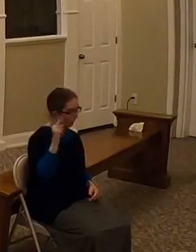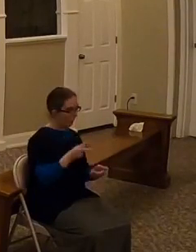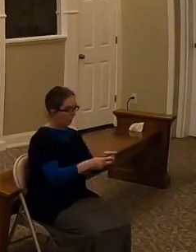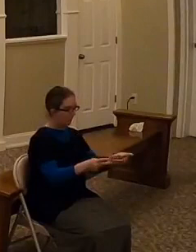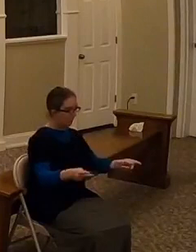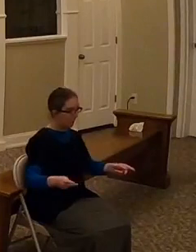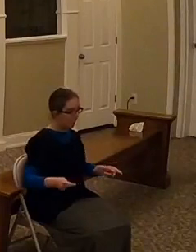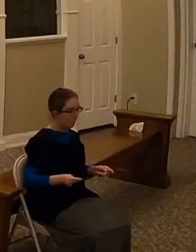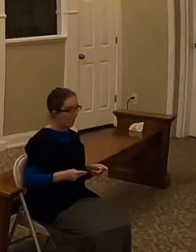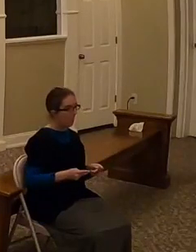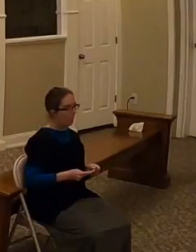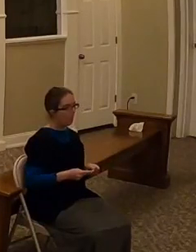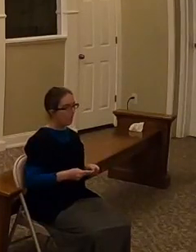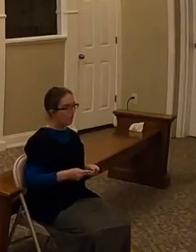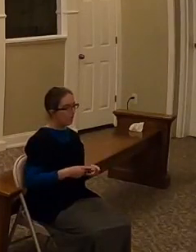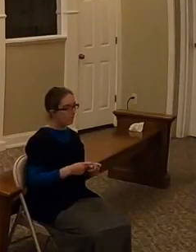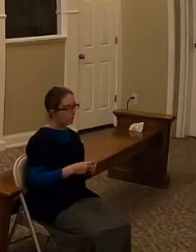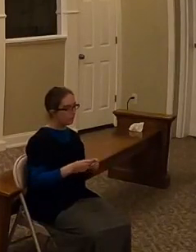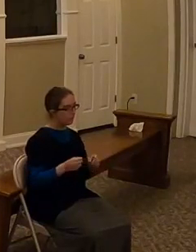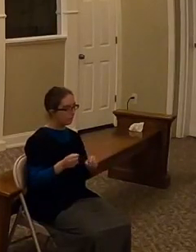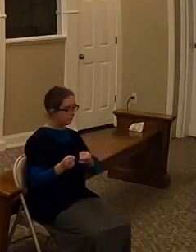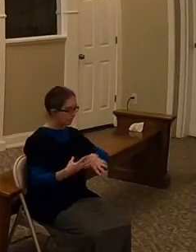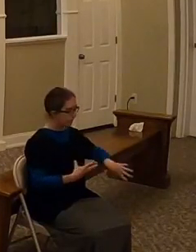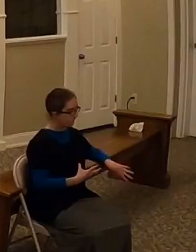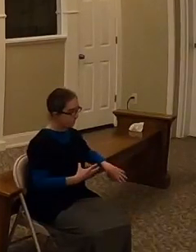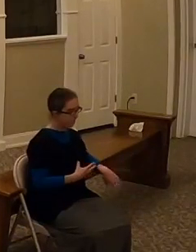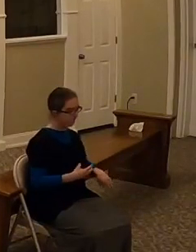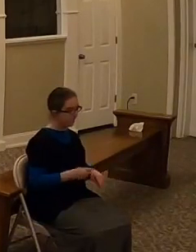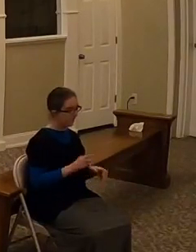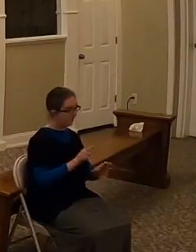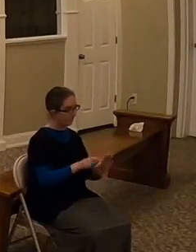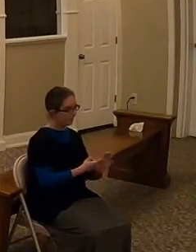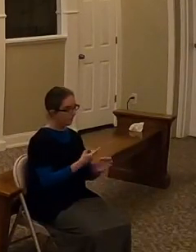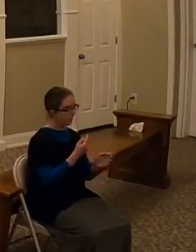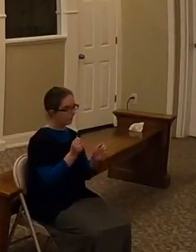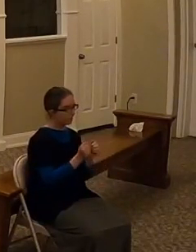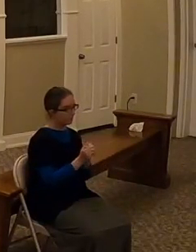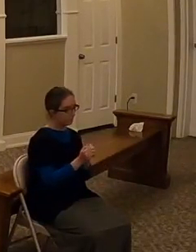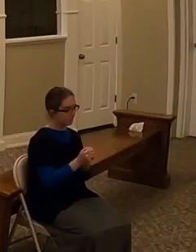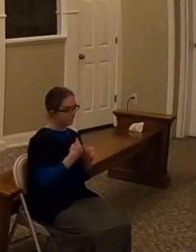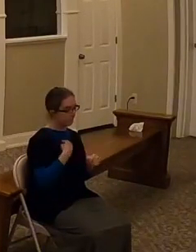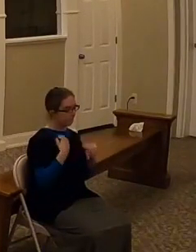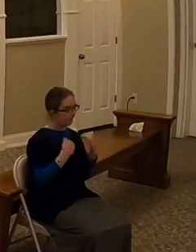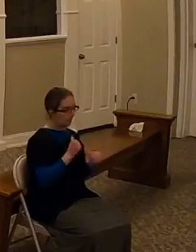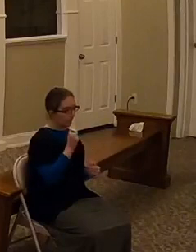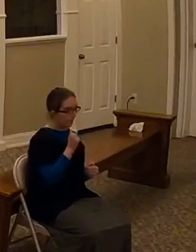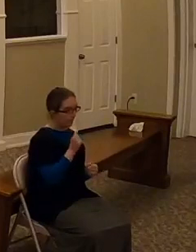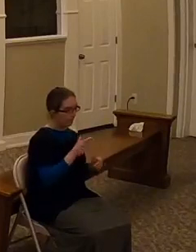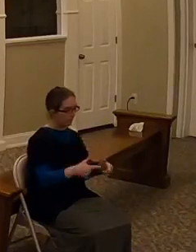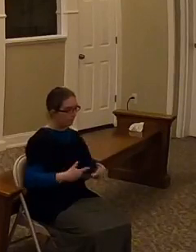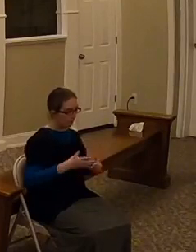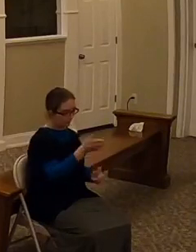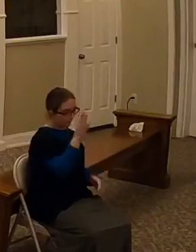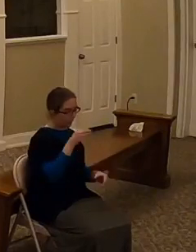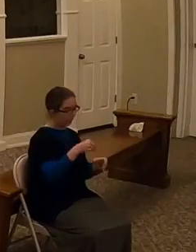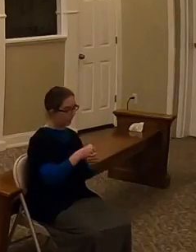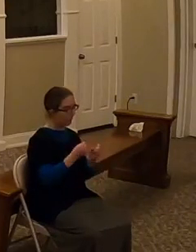I could have found one if I'd looked for it. Yeah. A lot of the people that started out with me haven't lived for God in years